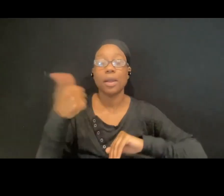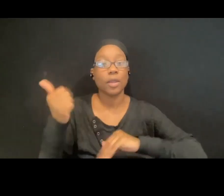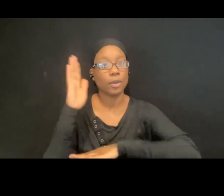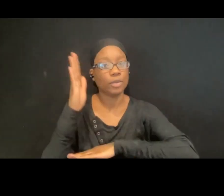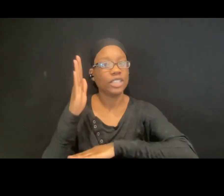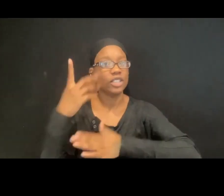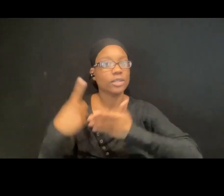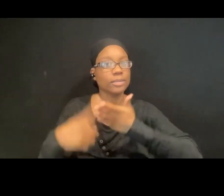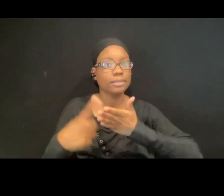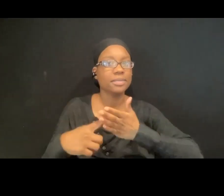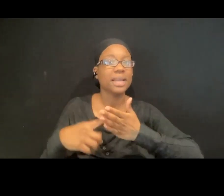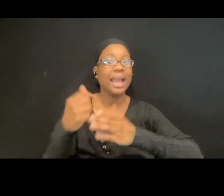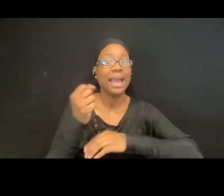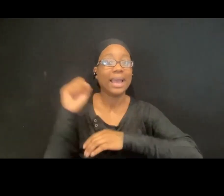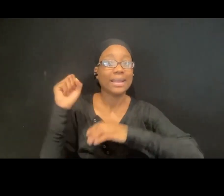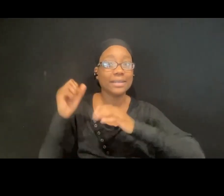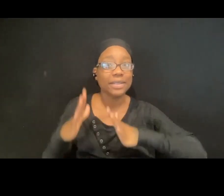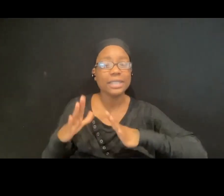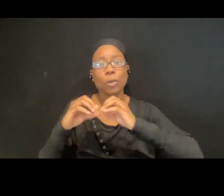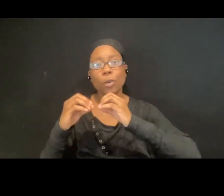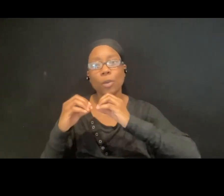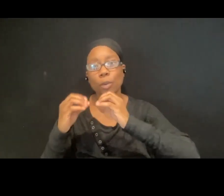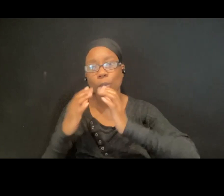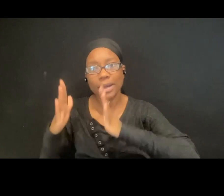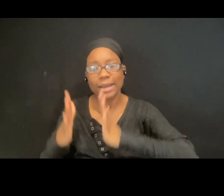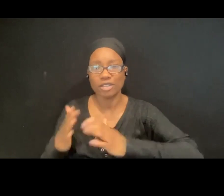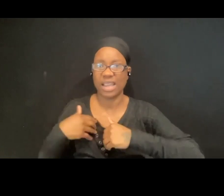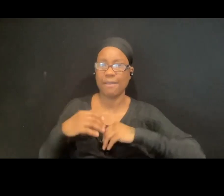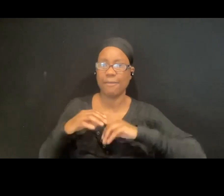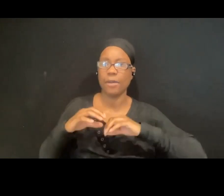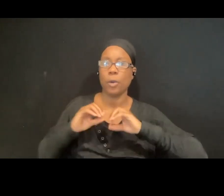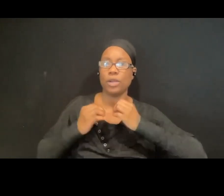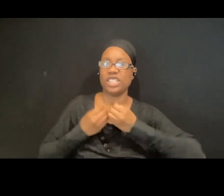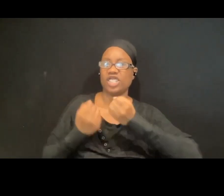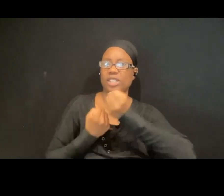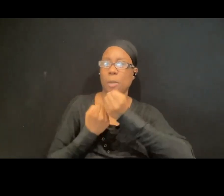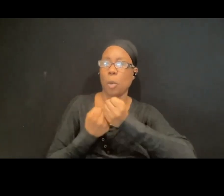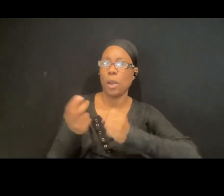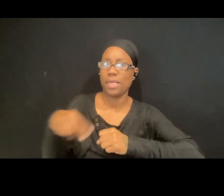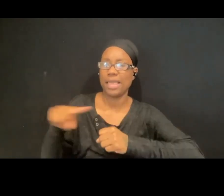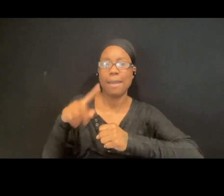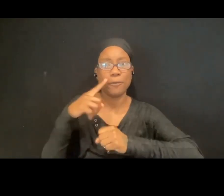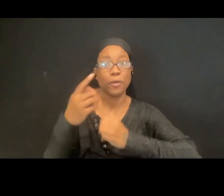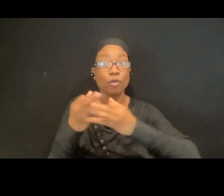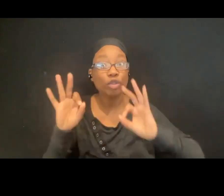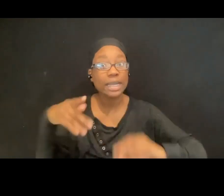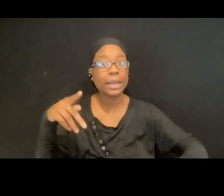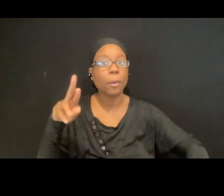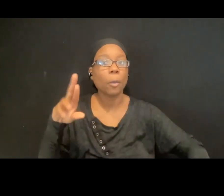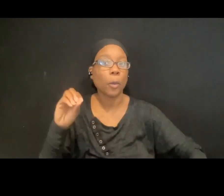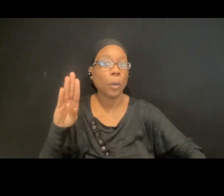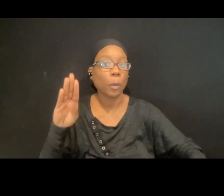activists and organizers pro bono. I thought that was a really amazing idea. I really appreciated the kind of differences